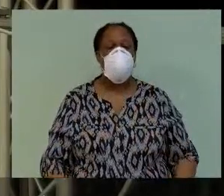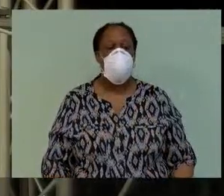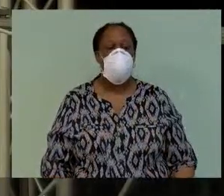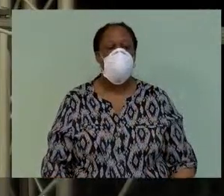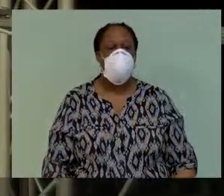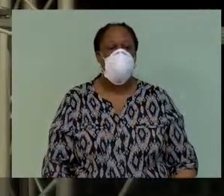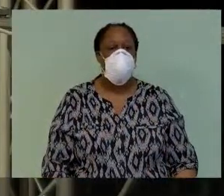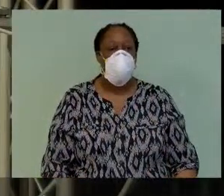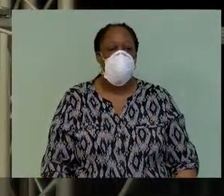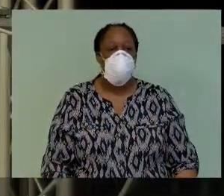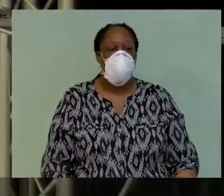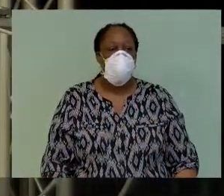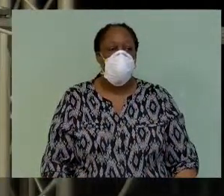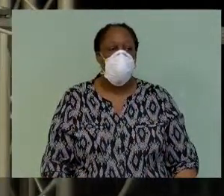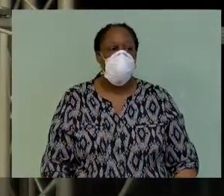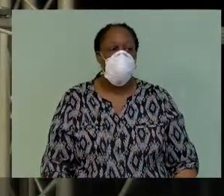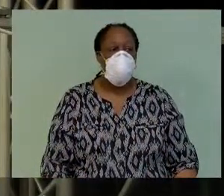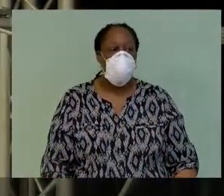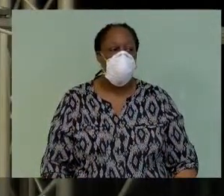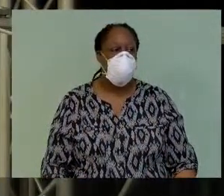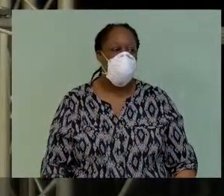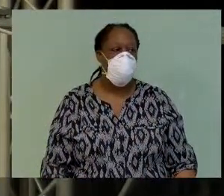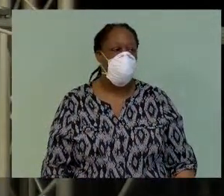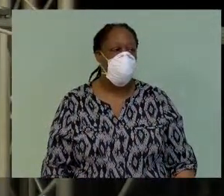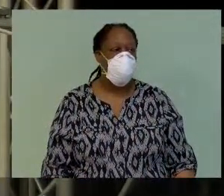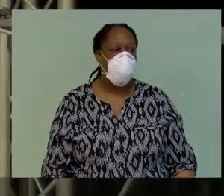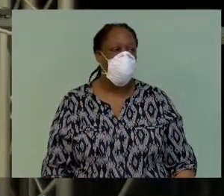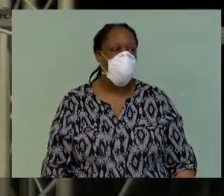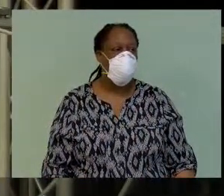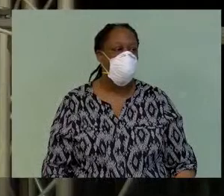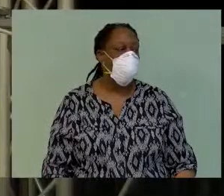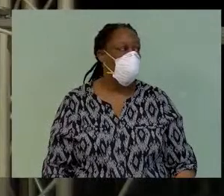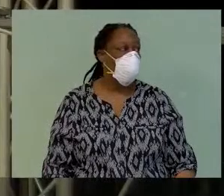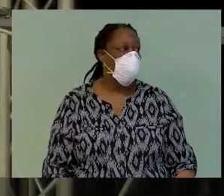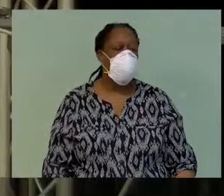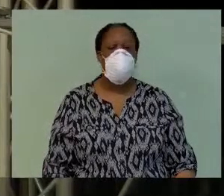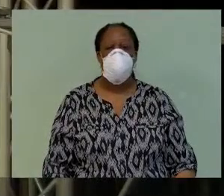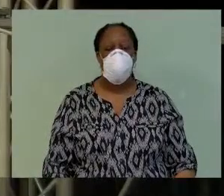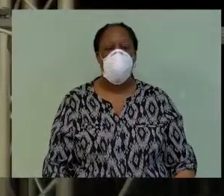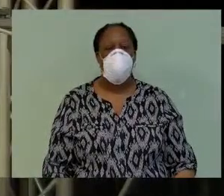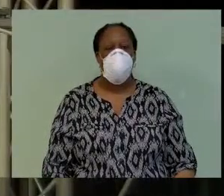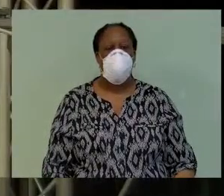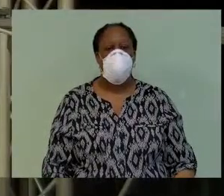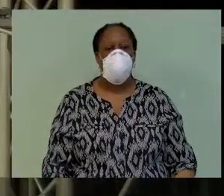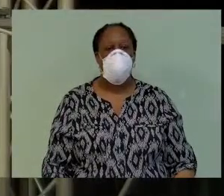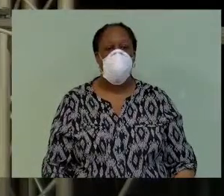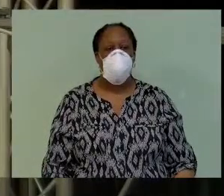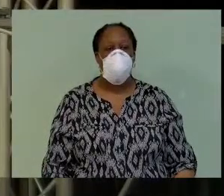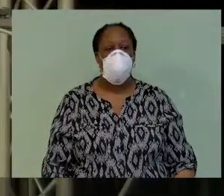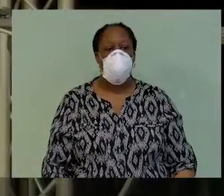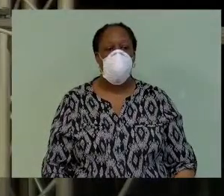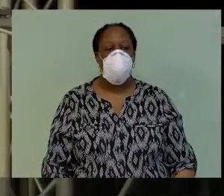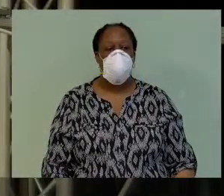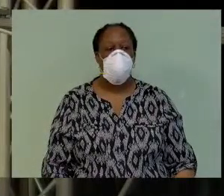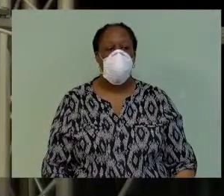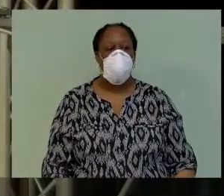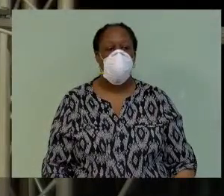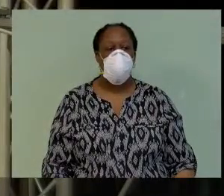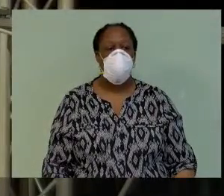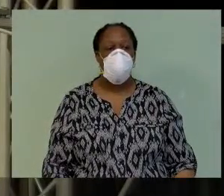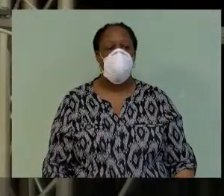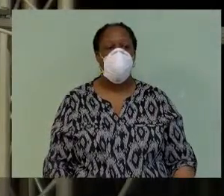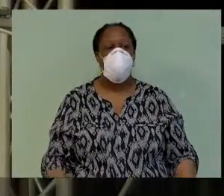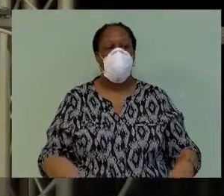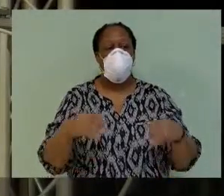is, the Cabinet Secretary is given the authority to